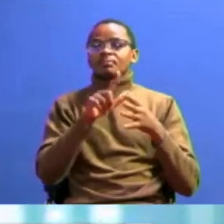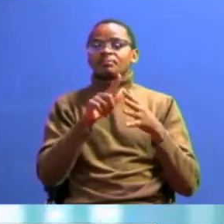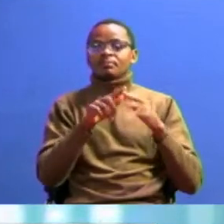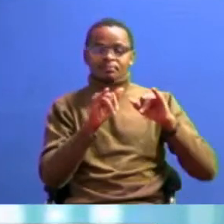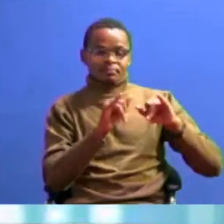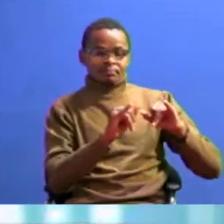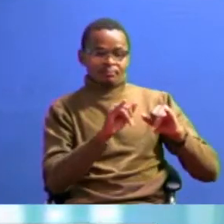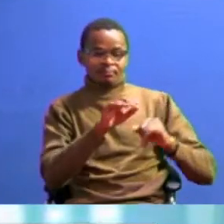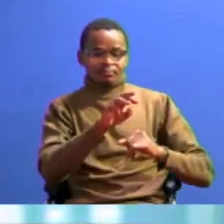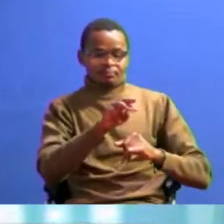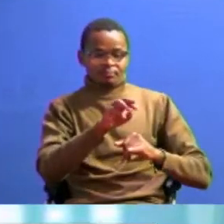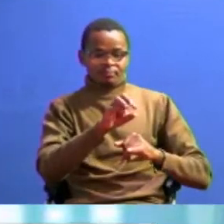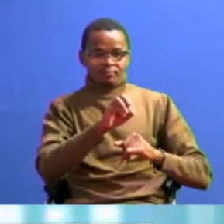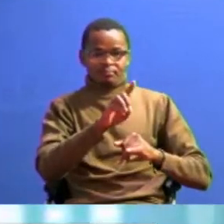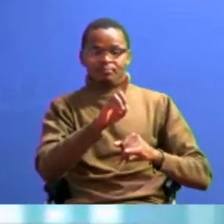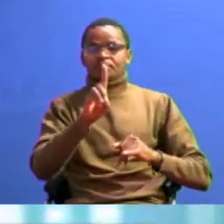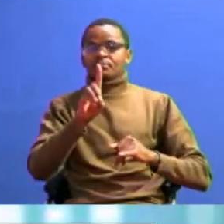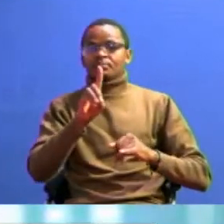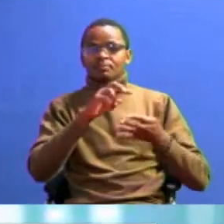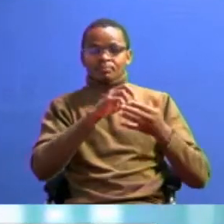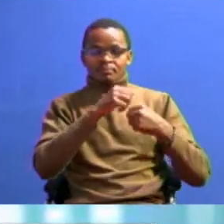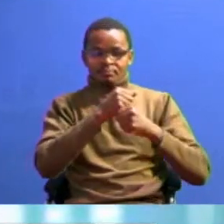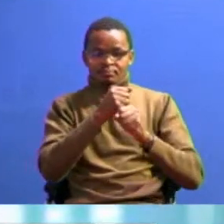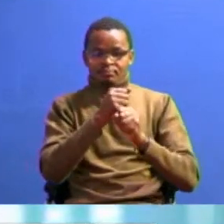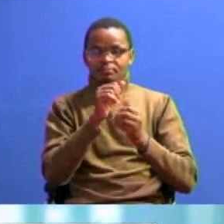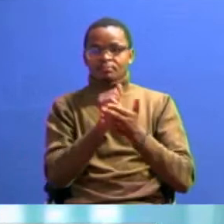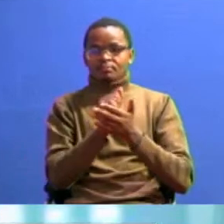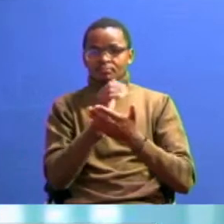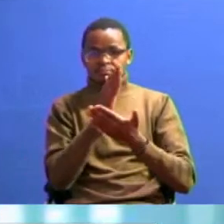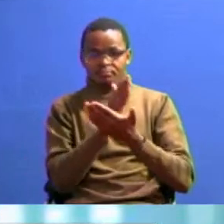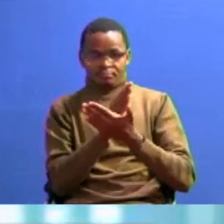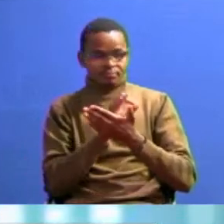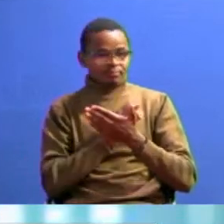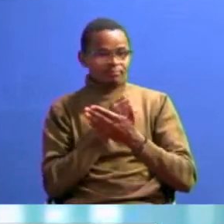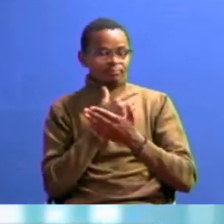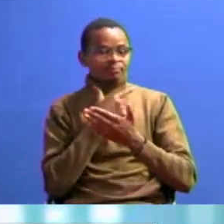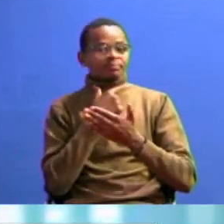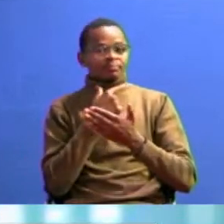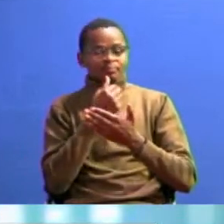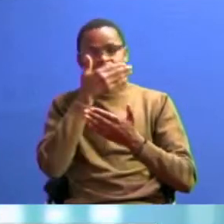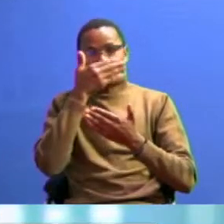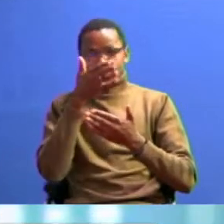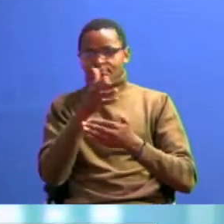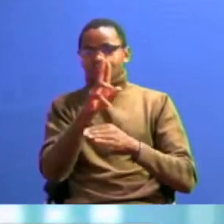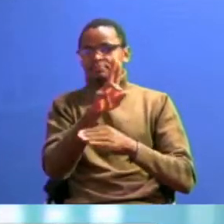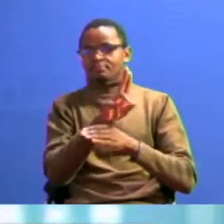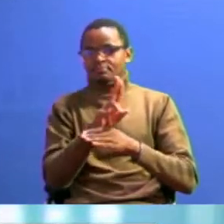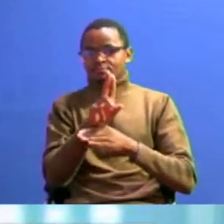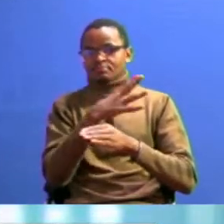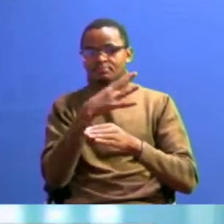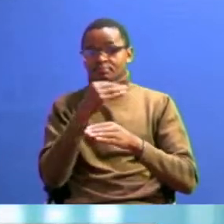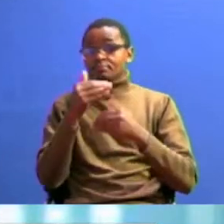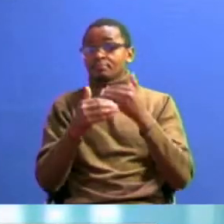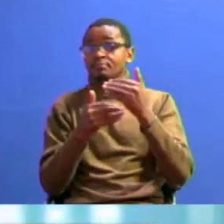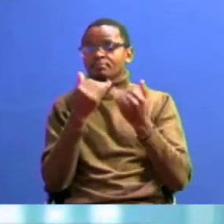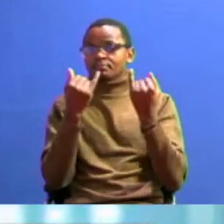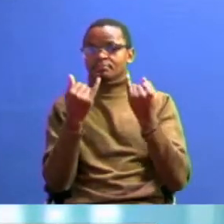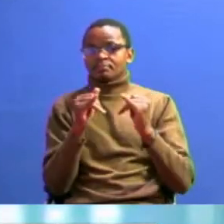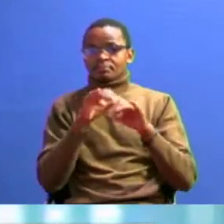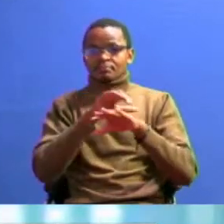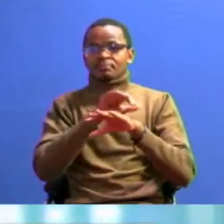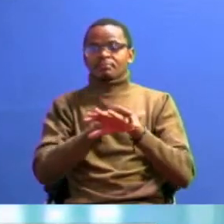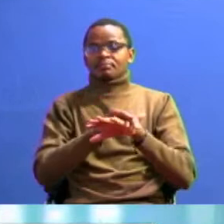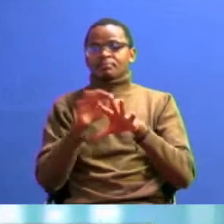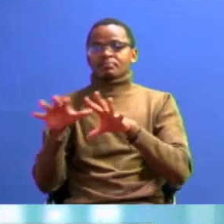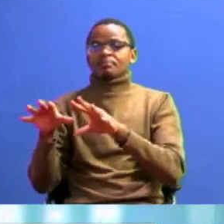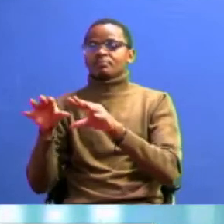mood. And then that makes you realize, oh, I feel better when I take this substance. And in the process now, they get hooked onto